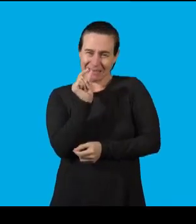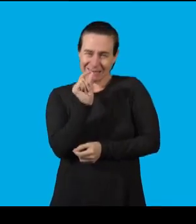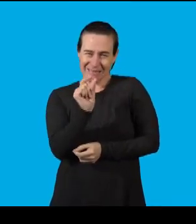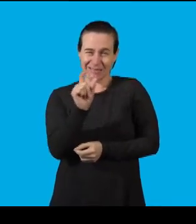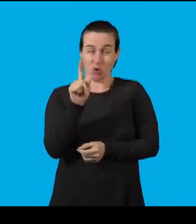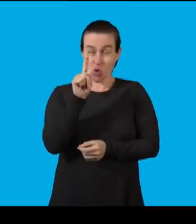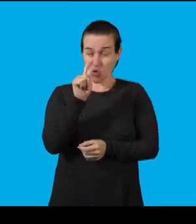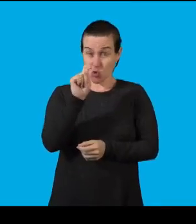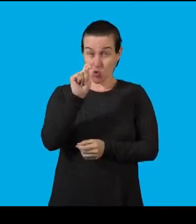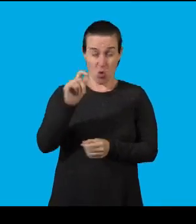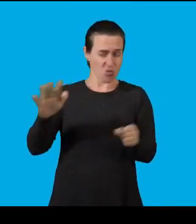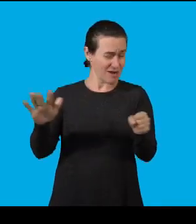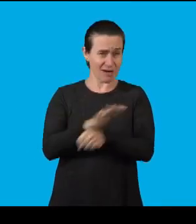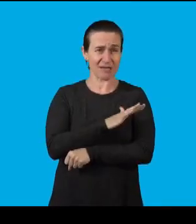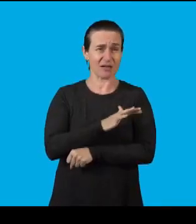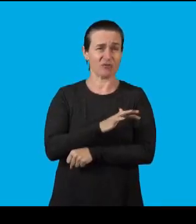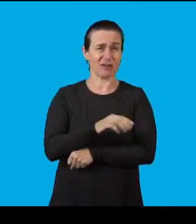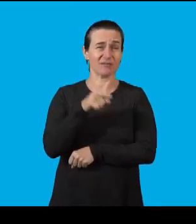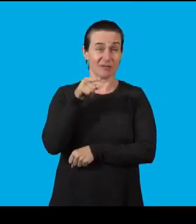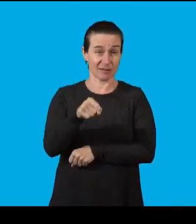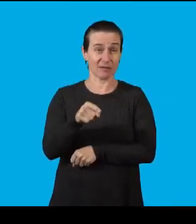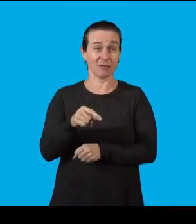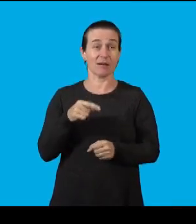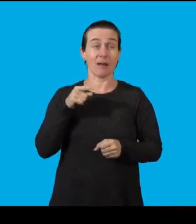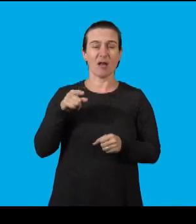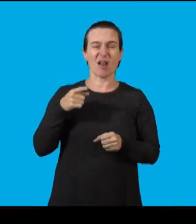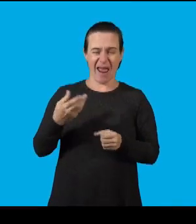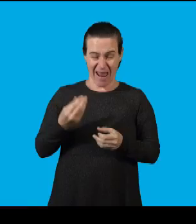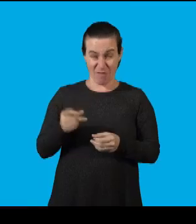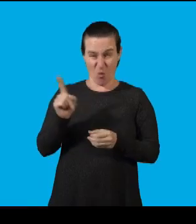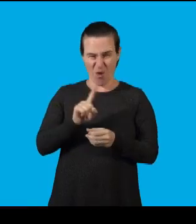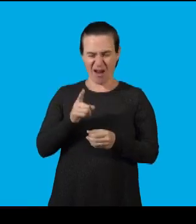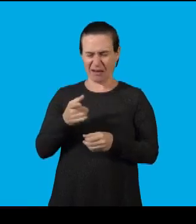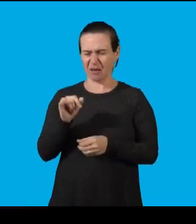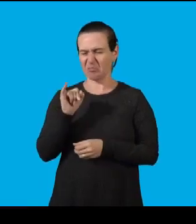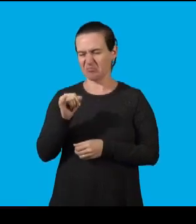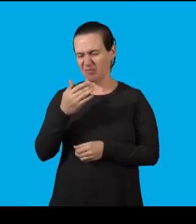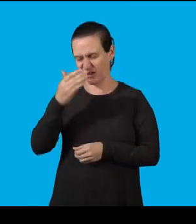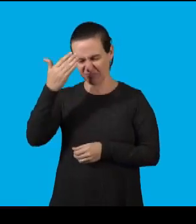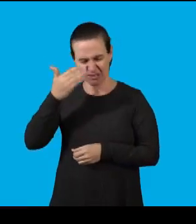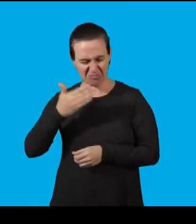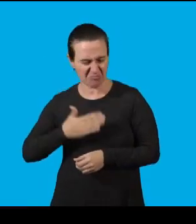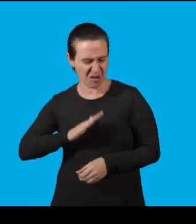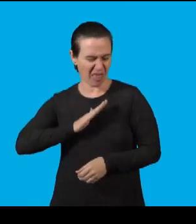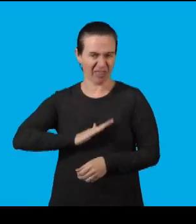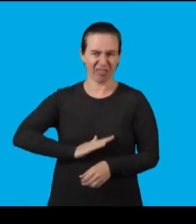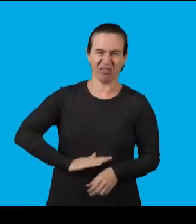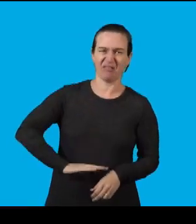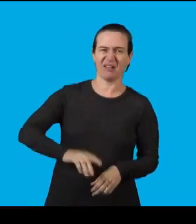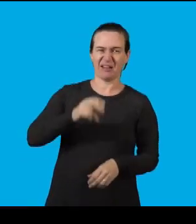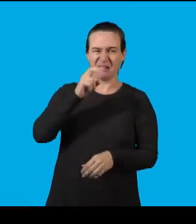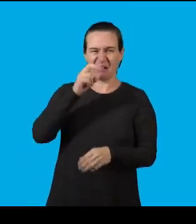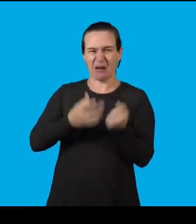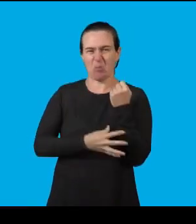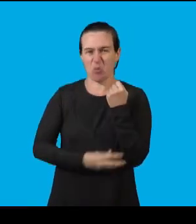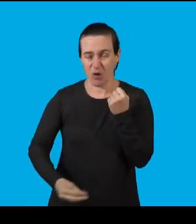the seeds of totalitarian regimes are nurtured, which means supported, by misery and want. They spread